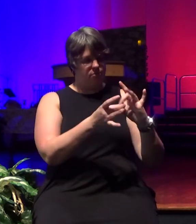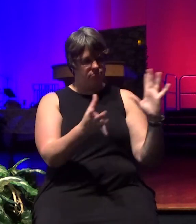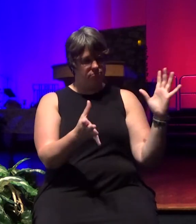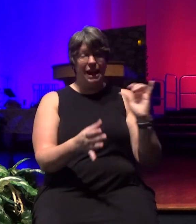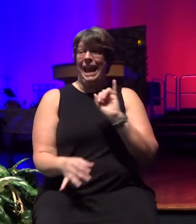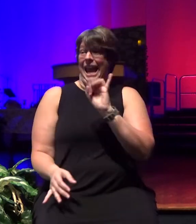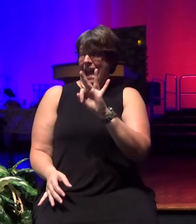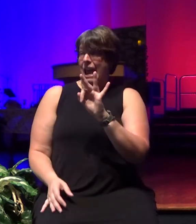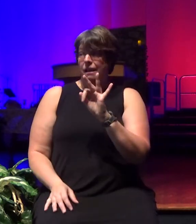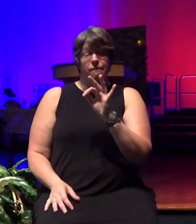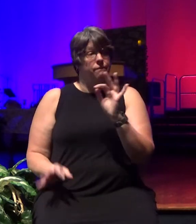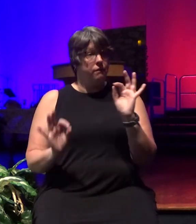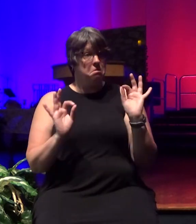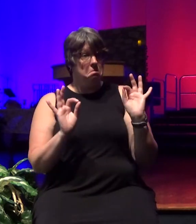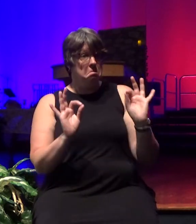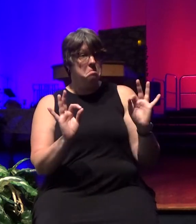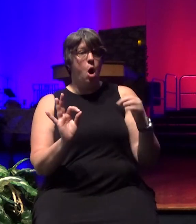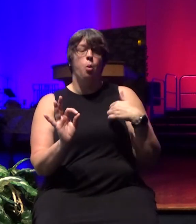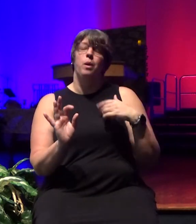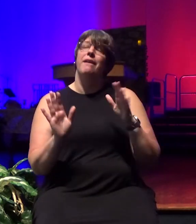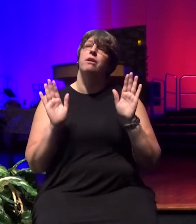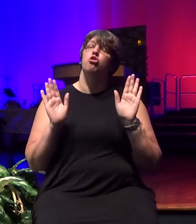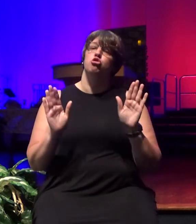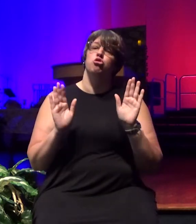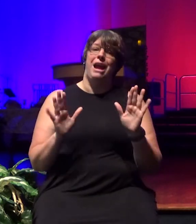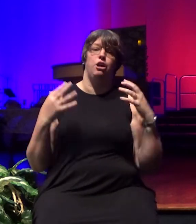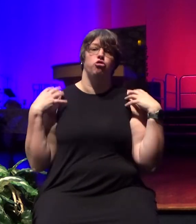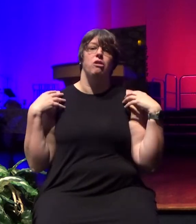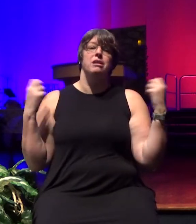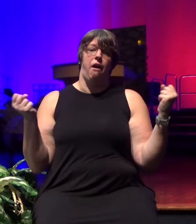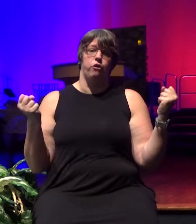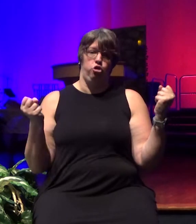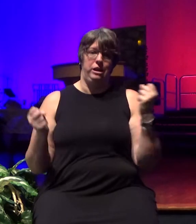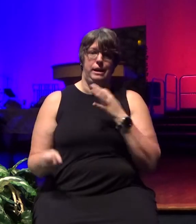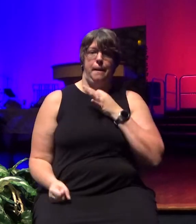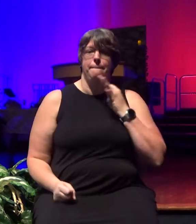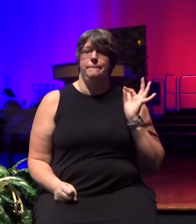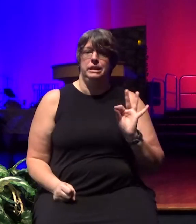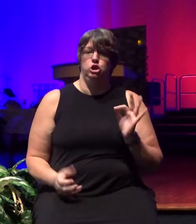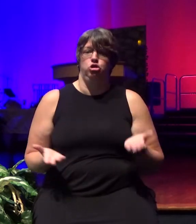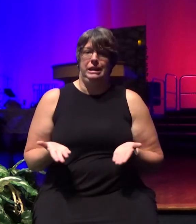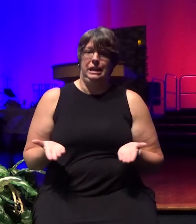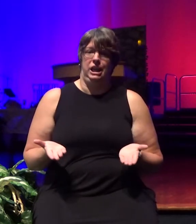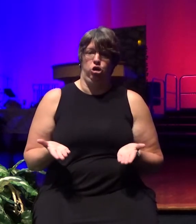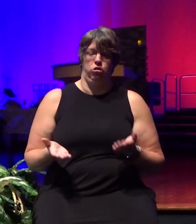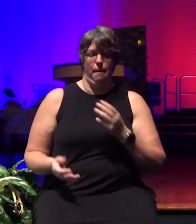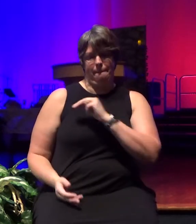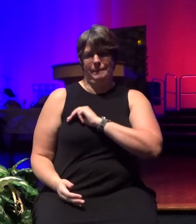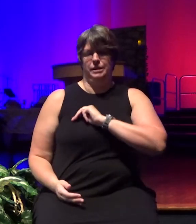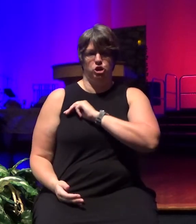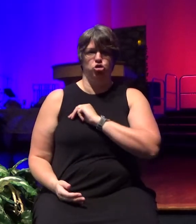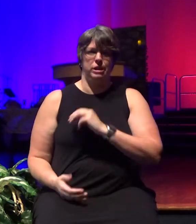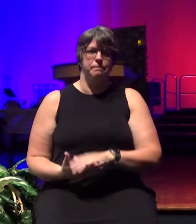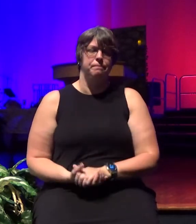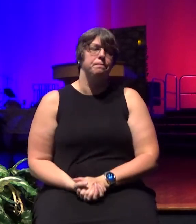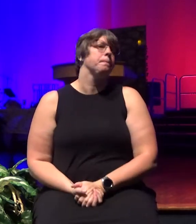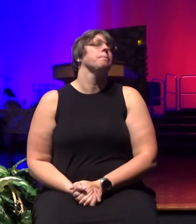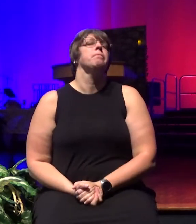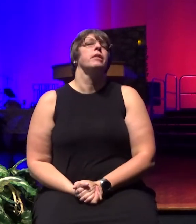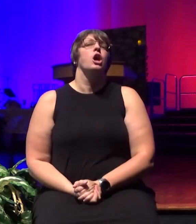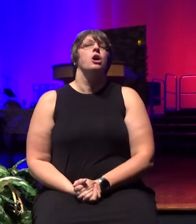this church. And there are many, many resources out there. Pull that release lever. Yeah, do it. And while we're at